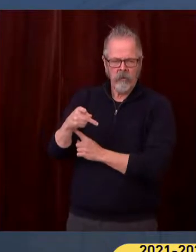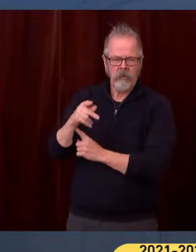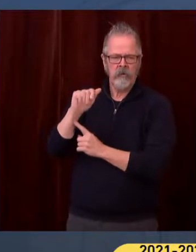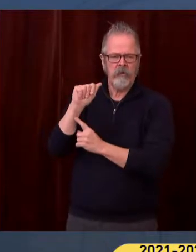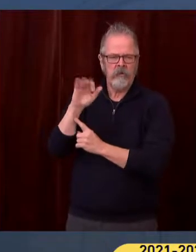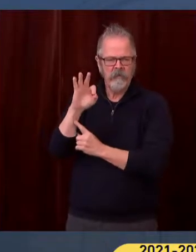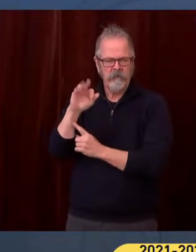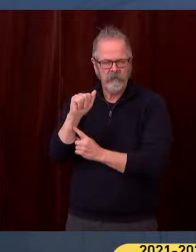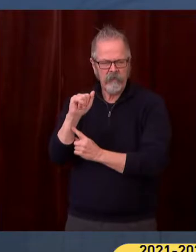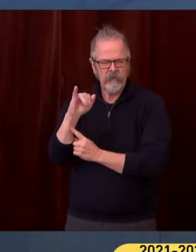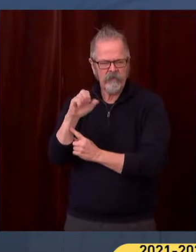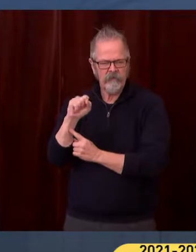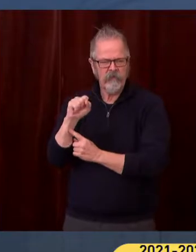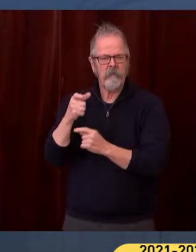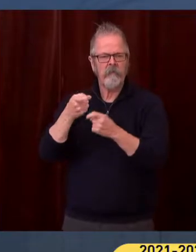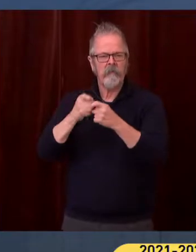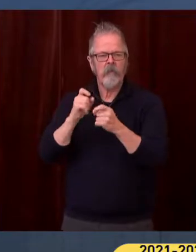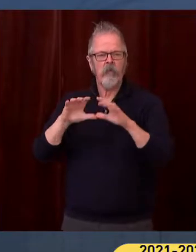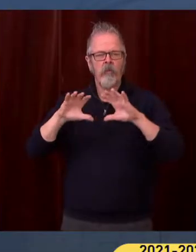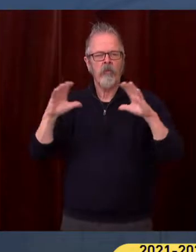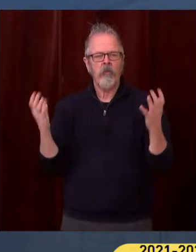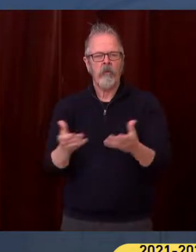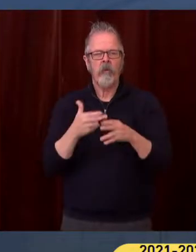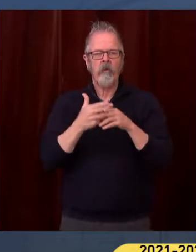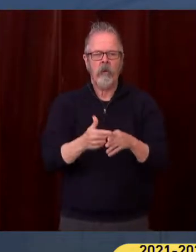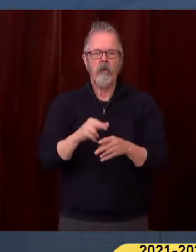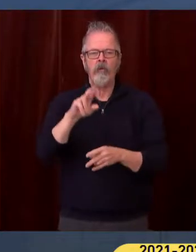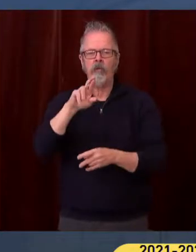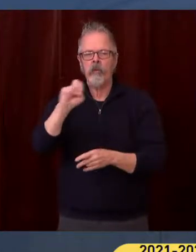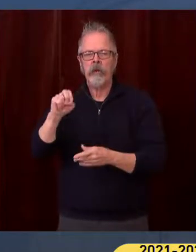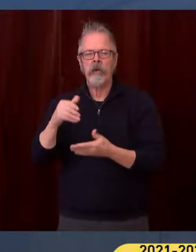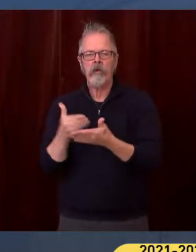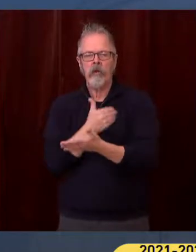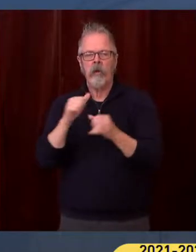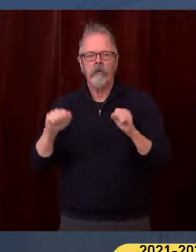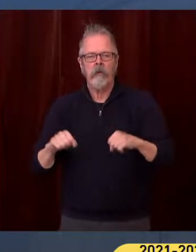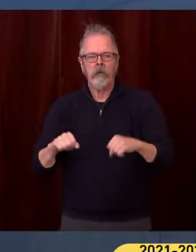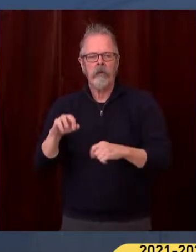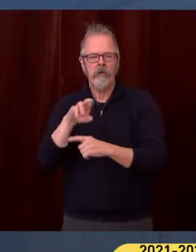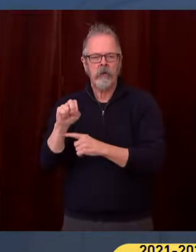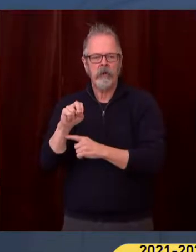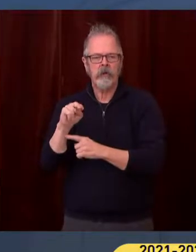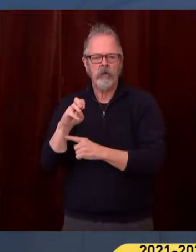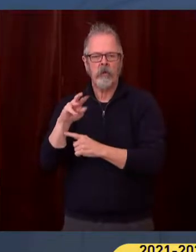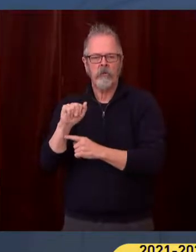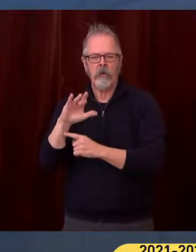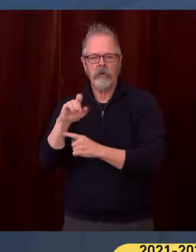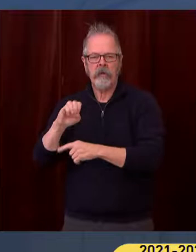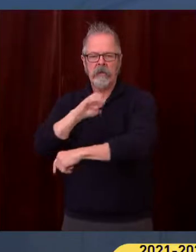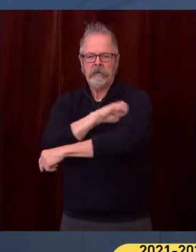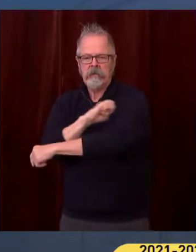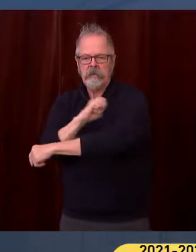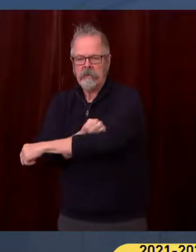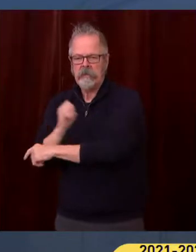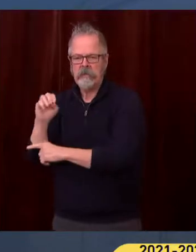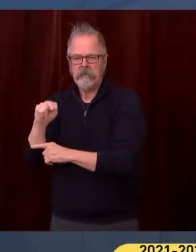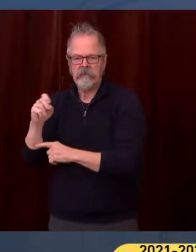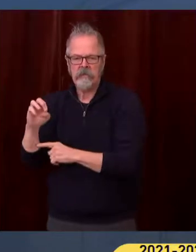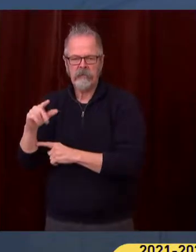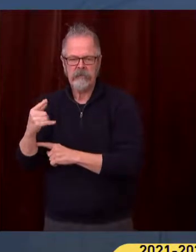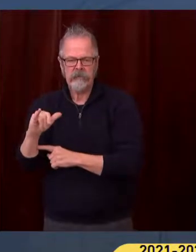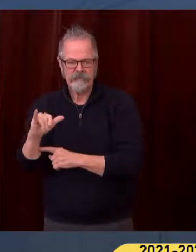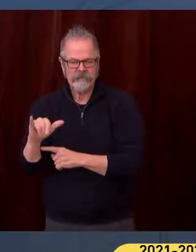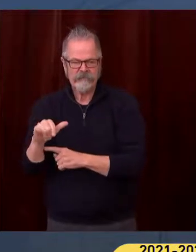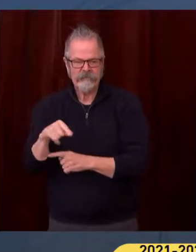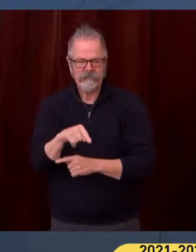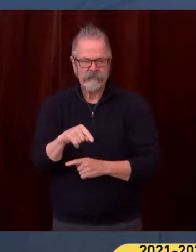advocacy for a clean fuel standard in Washington. Renewable Energy Group is North America's largest biodiesel producer and a leading producer of renewable